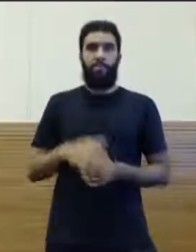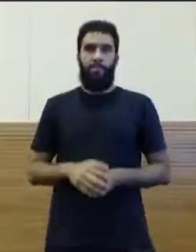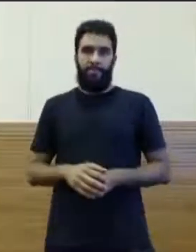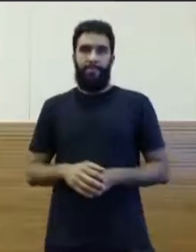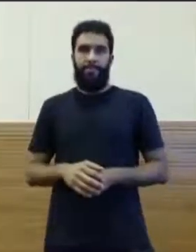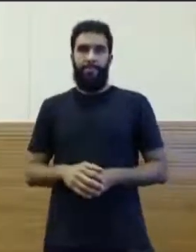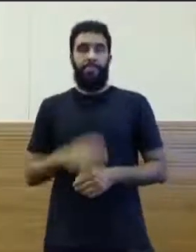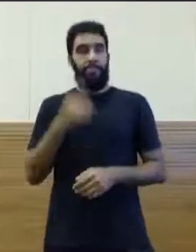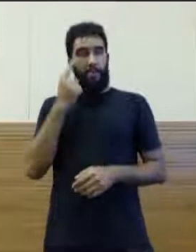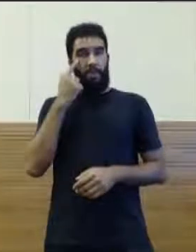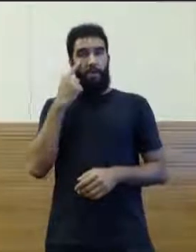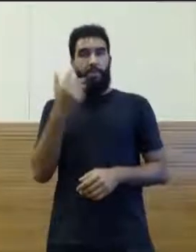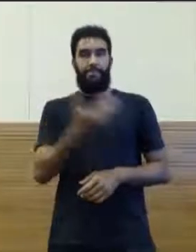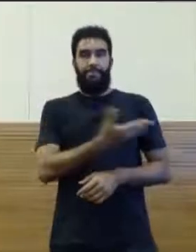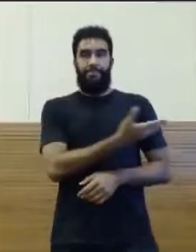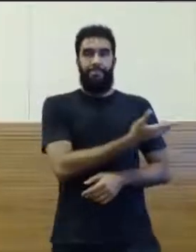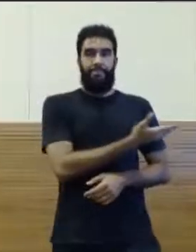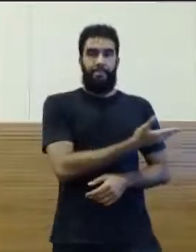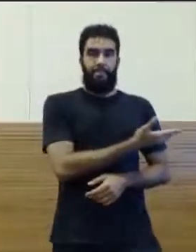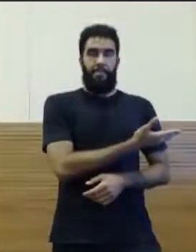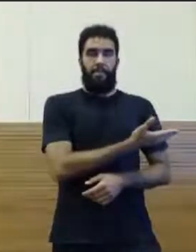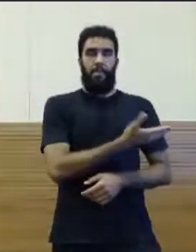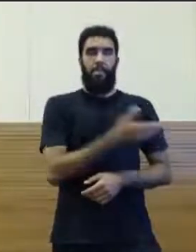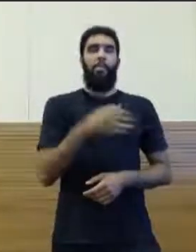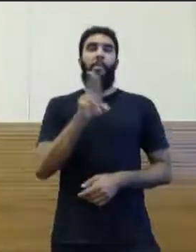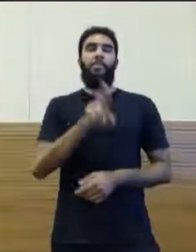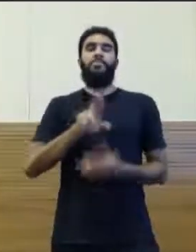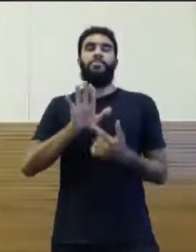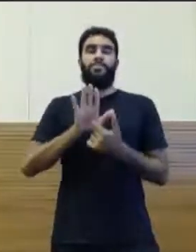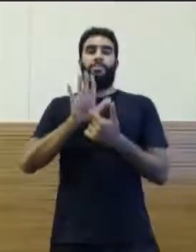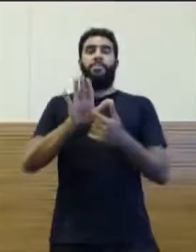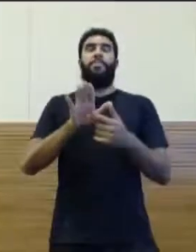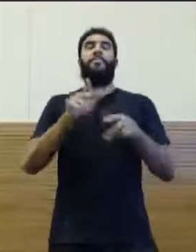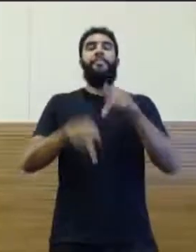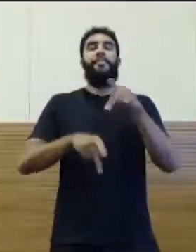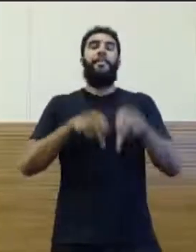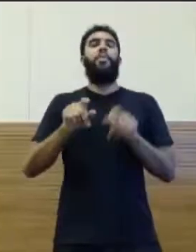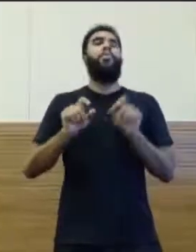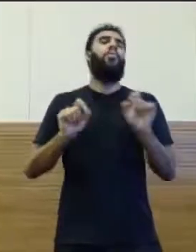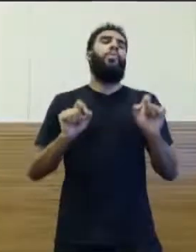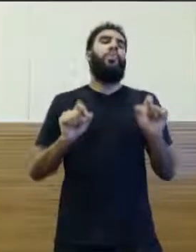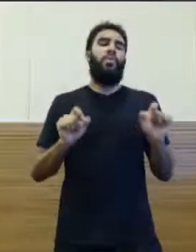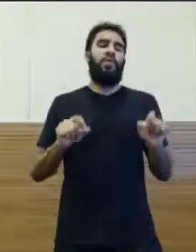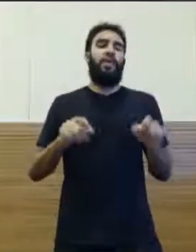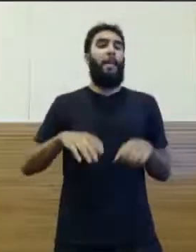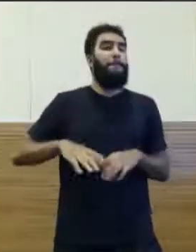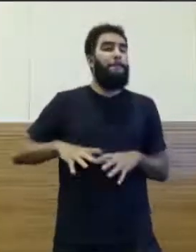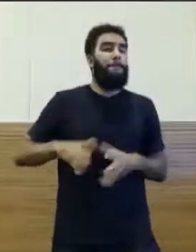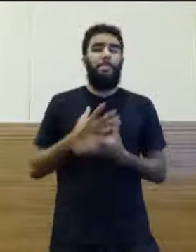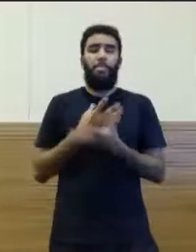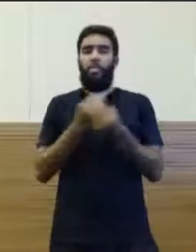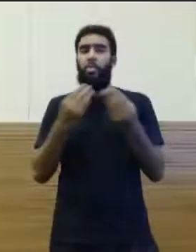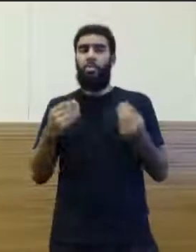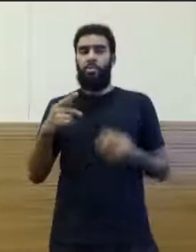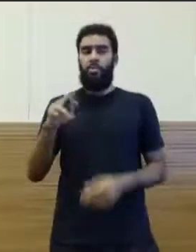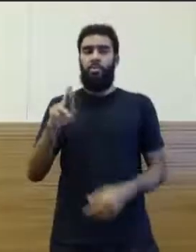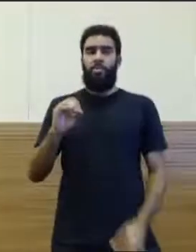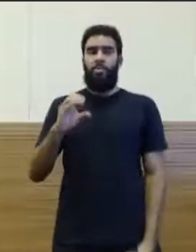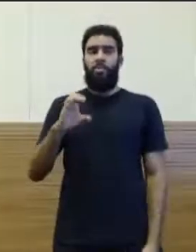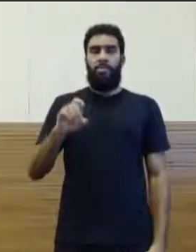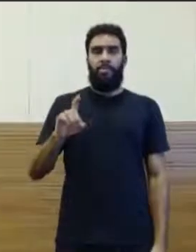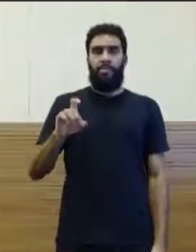salt. One of the graphs we used to show the population what is an ultra processed,